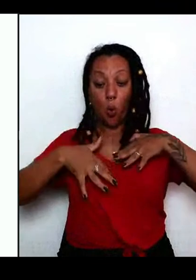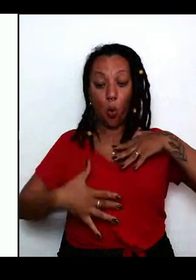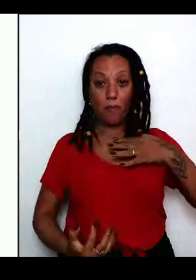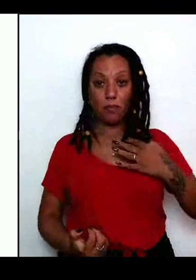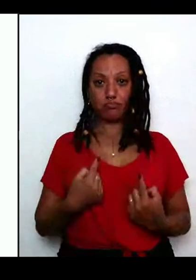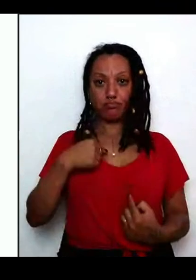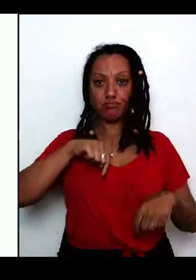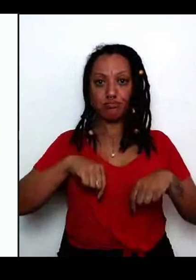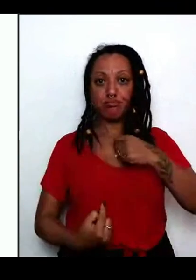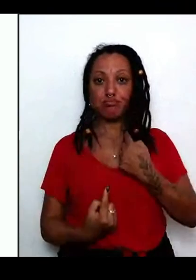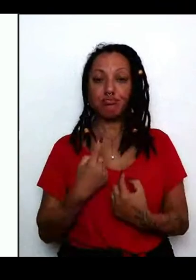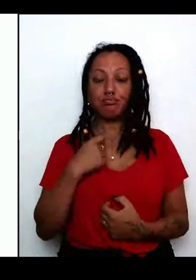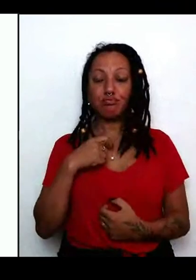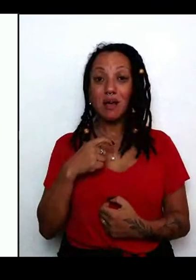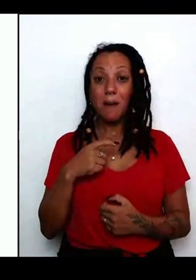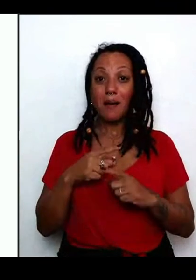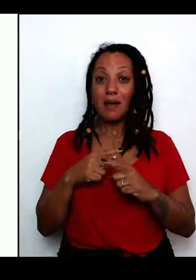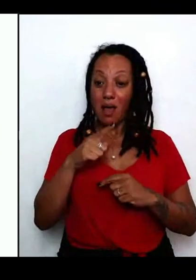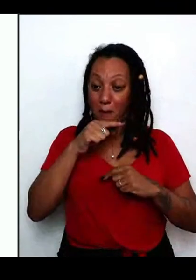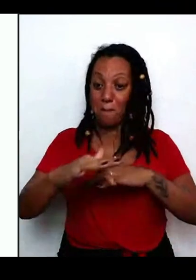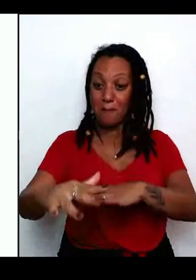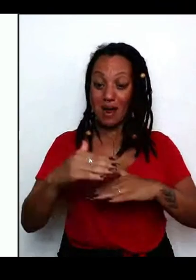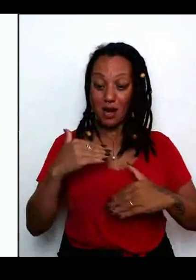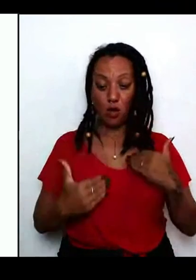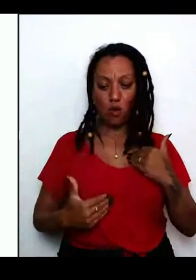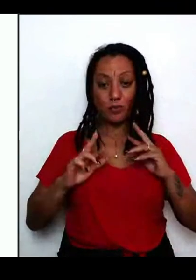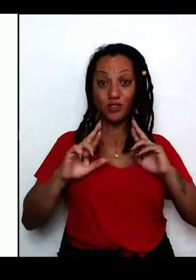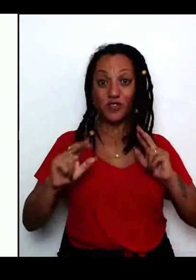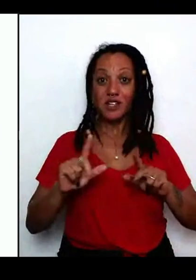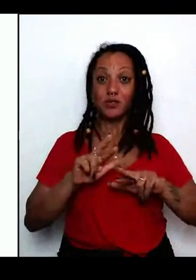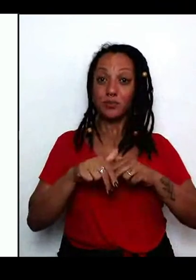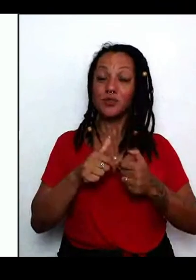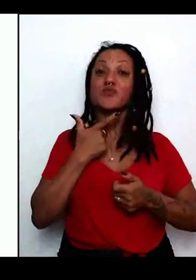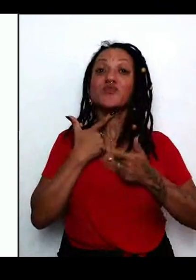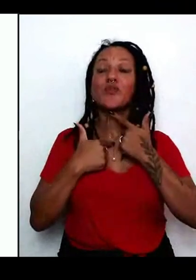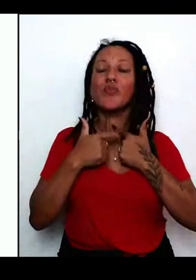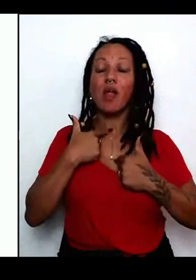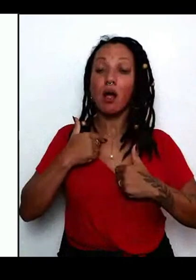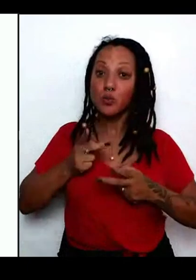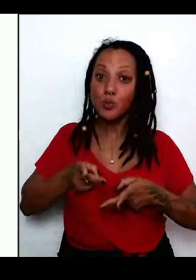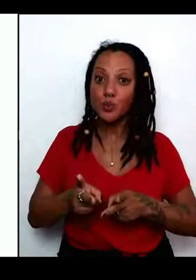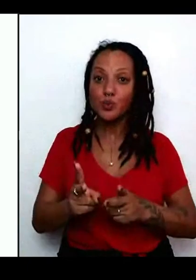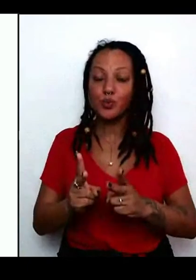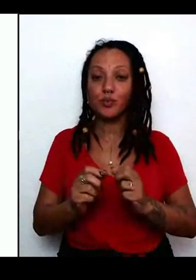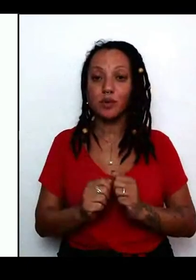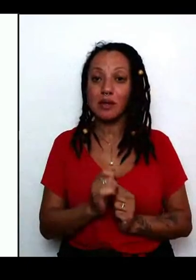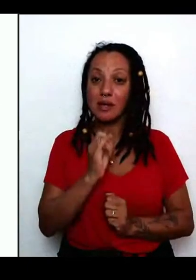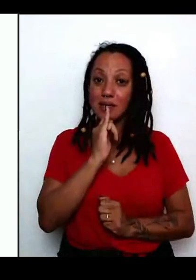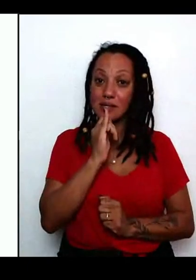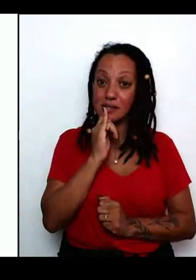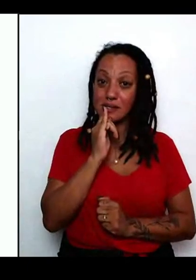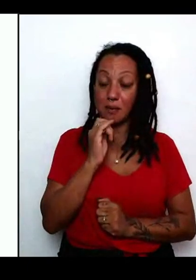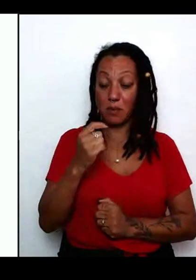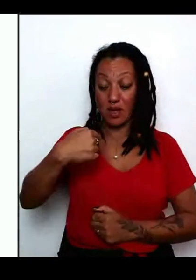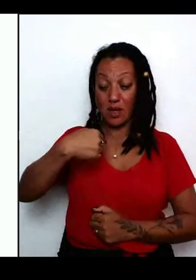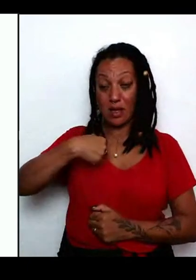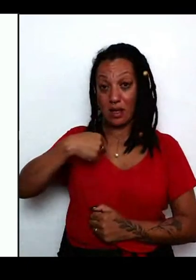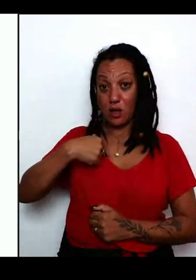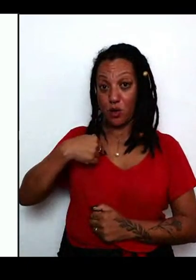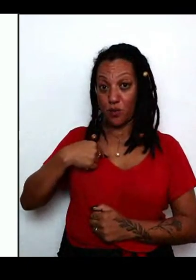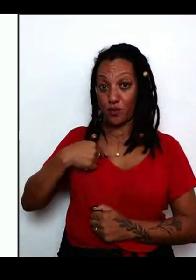scene myself the ocean and the difference between us stirs a deferred hungry and radiant